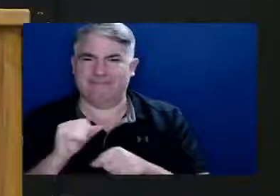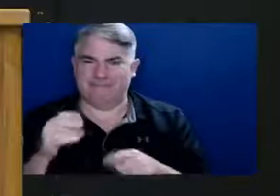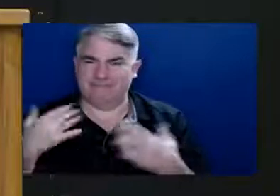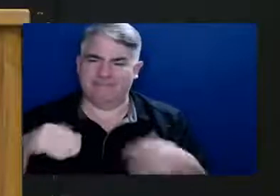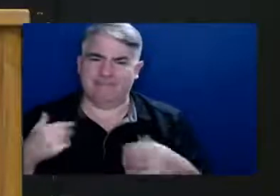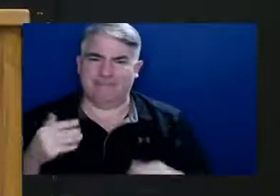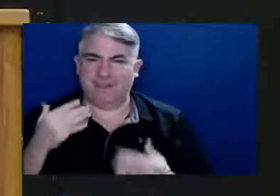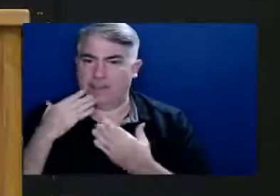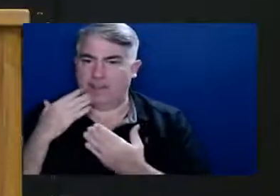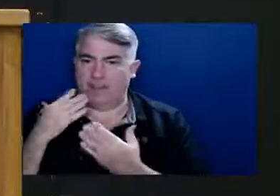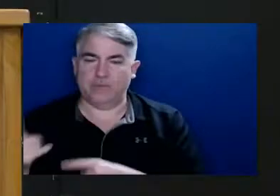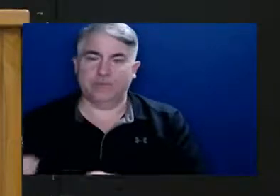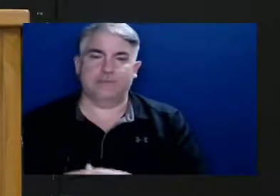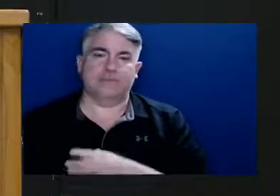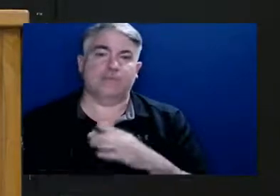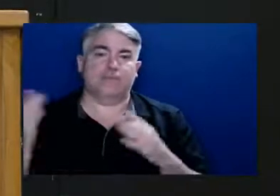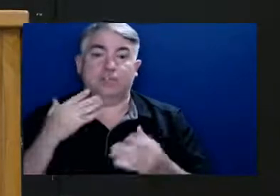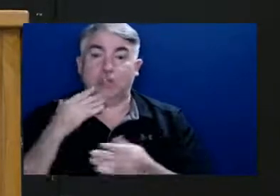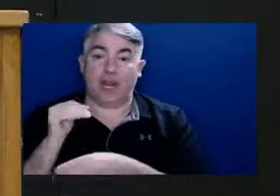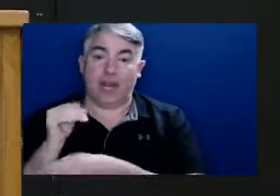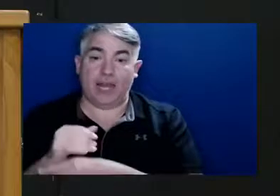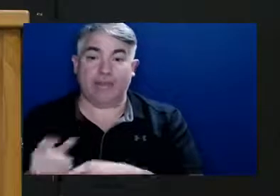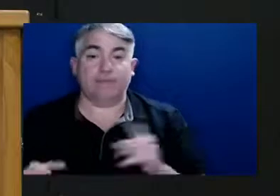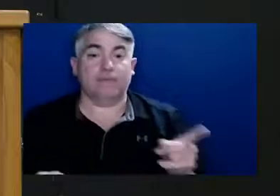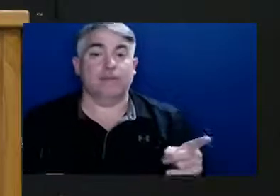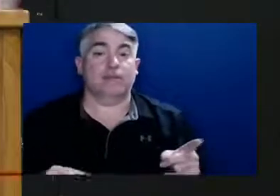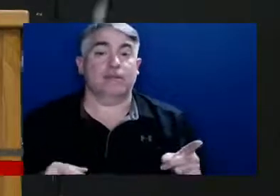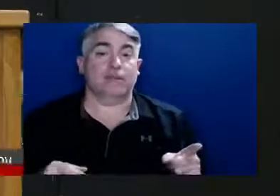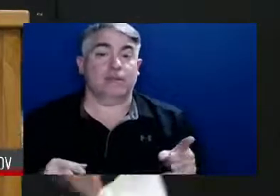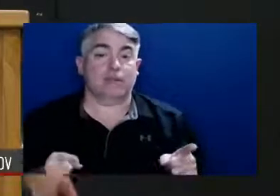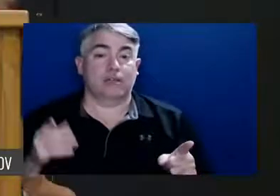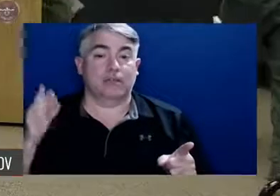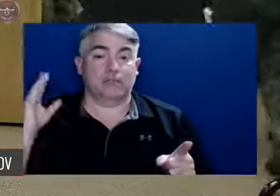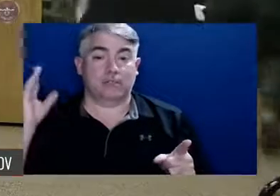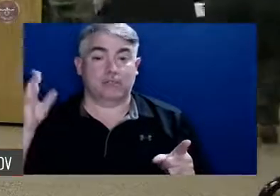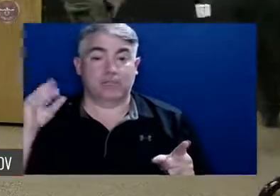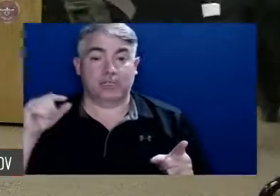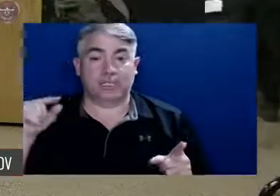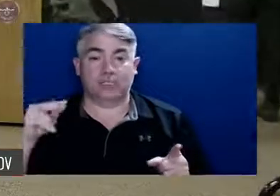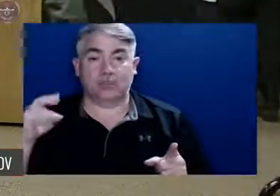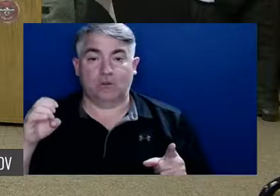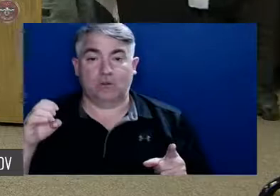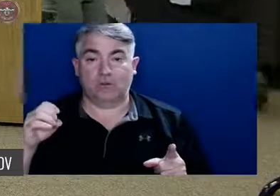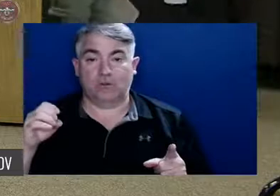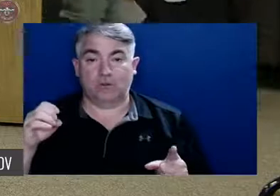final speaker will be our East Zone Incident Commander, Evans Quo.